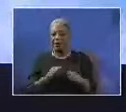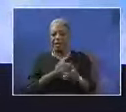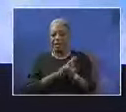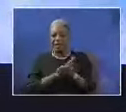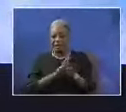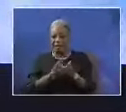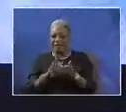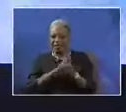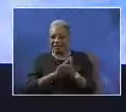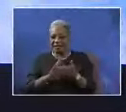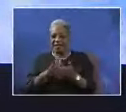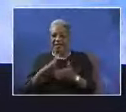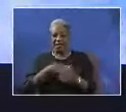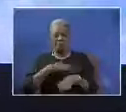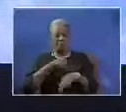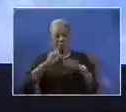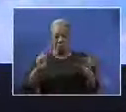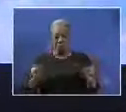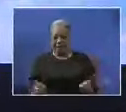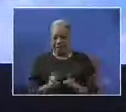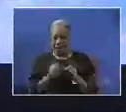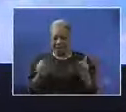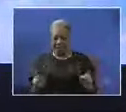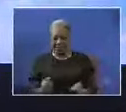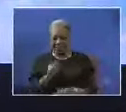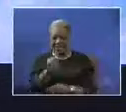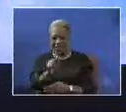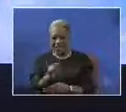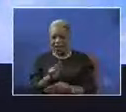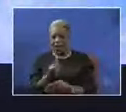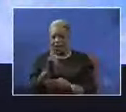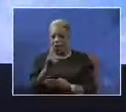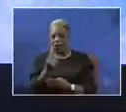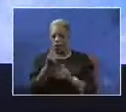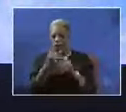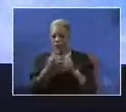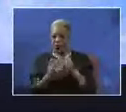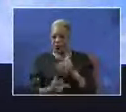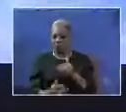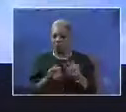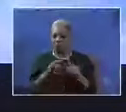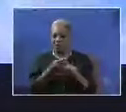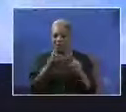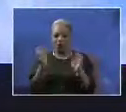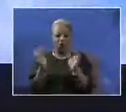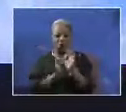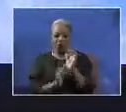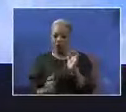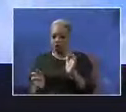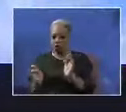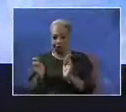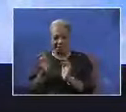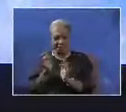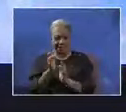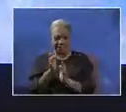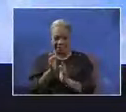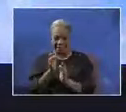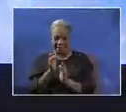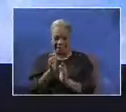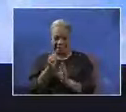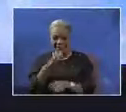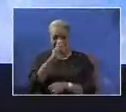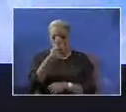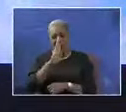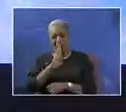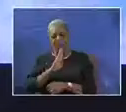sins? Nothing but the blood of Jesus. So God held